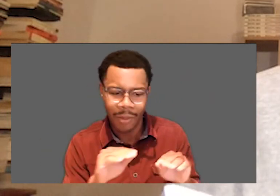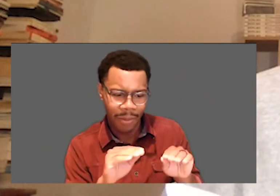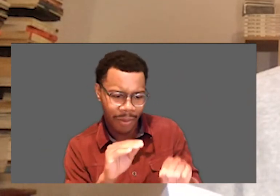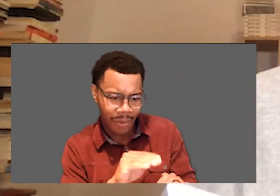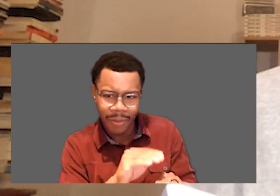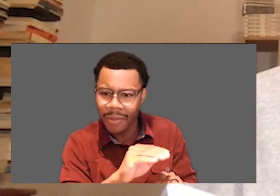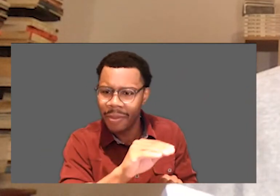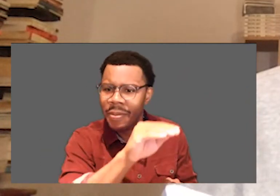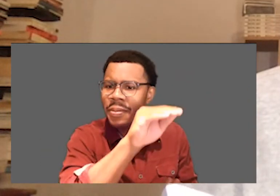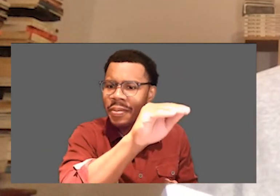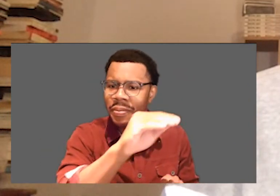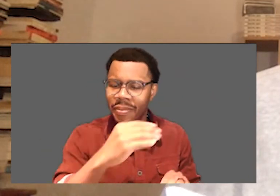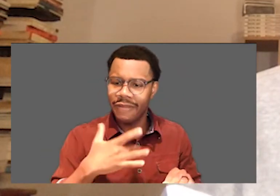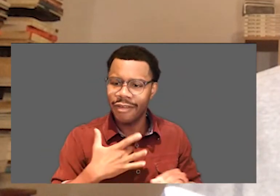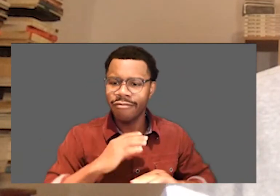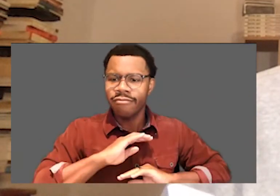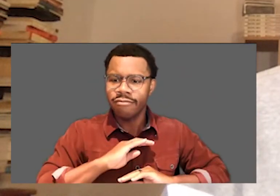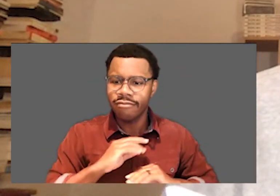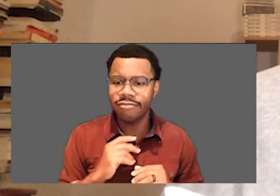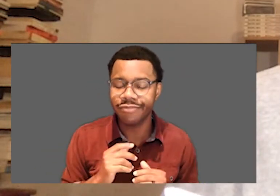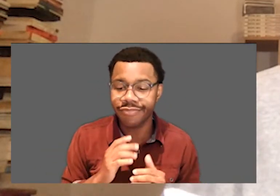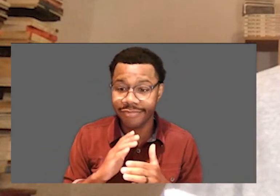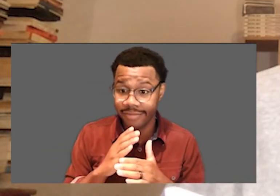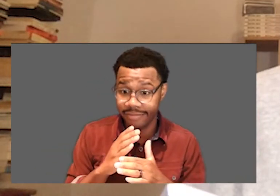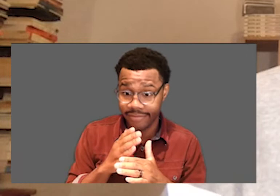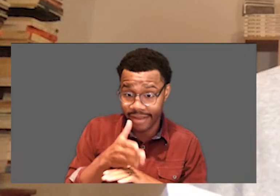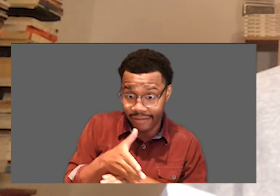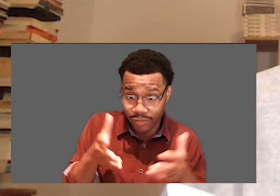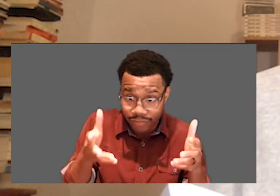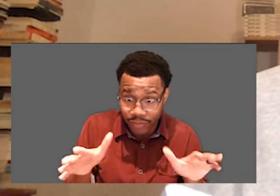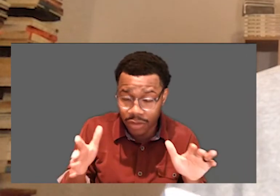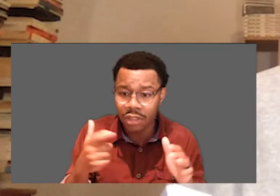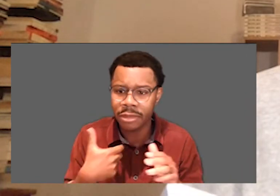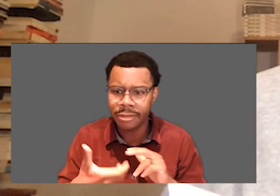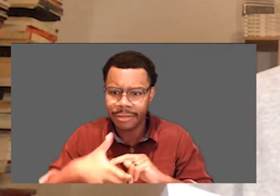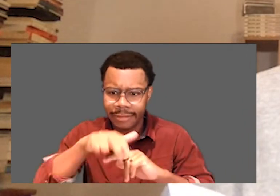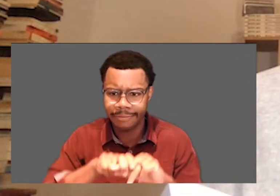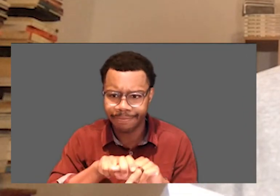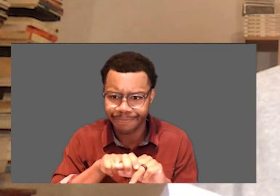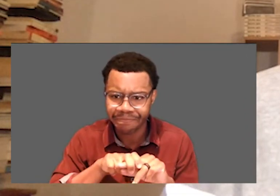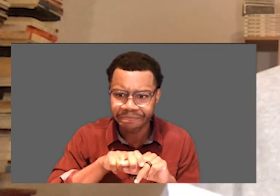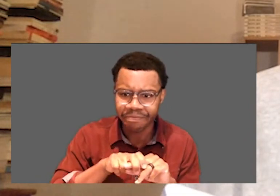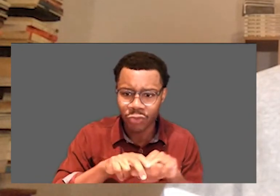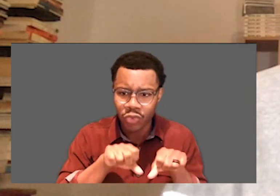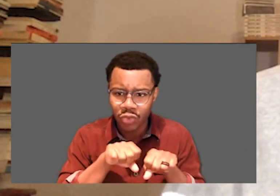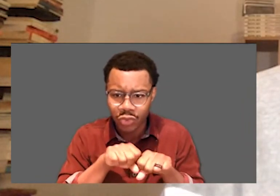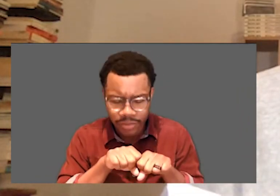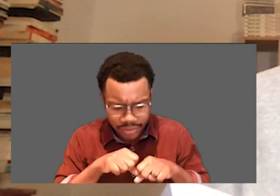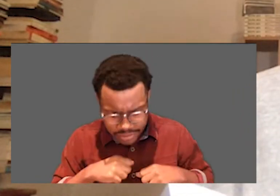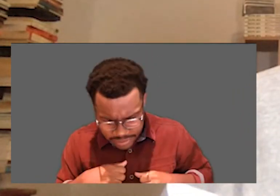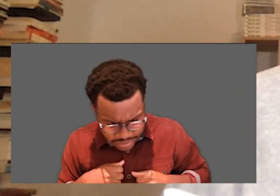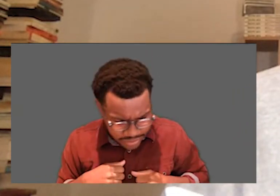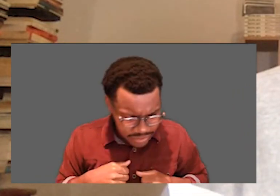satisfaction. After this, I sat down again and looked at my shoes. I looked at my